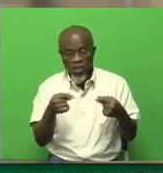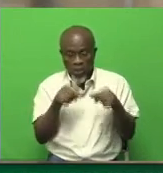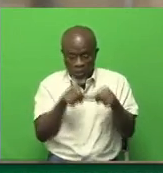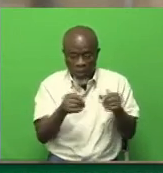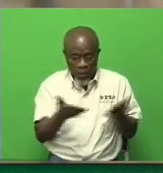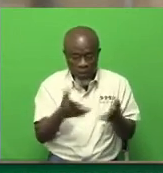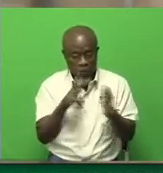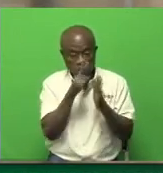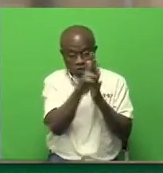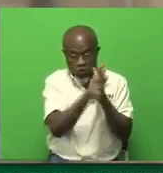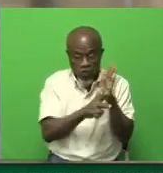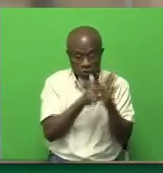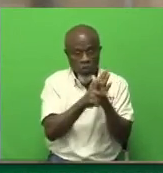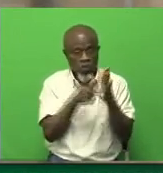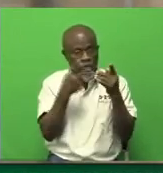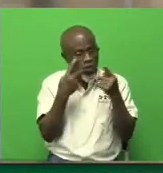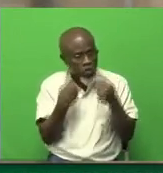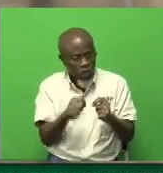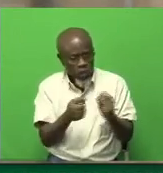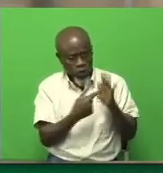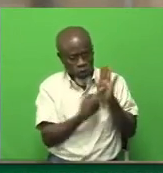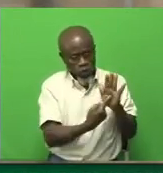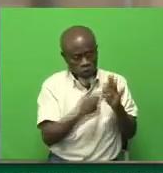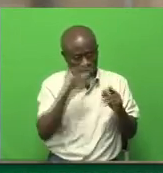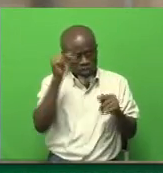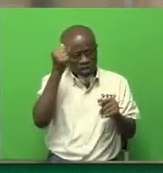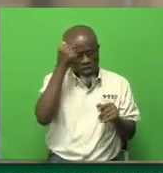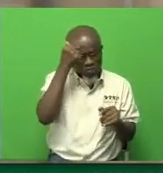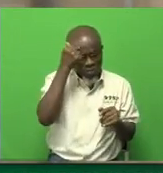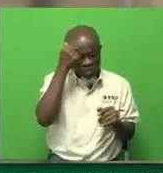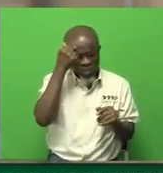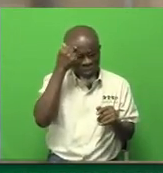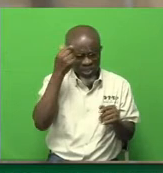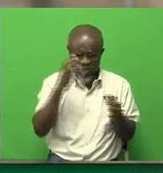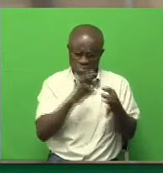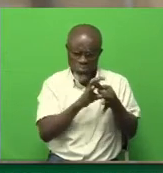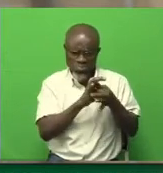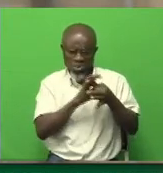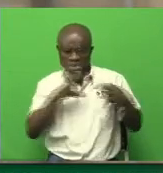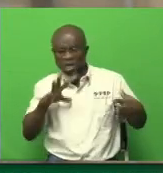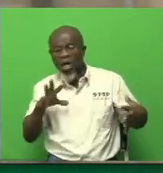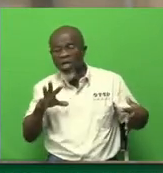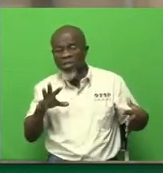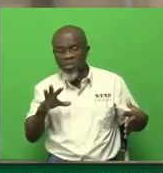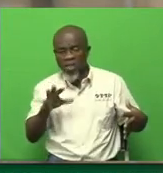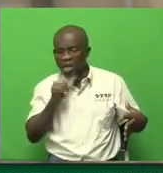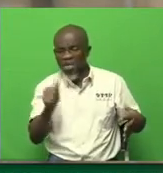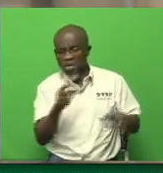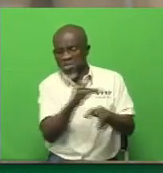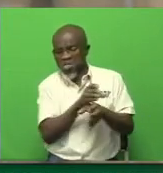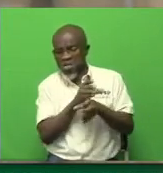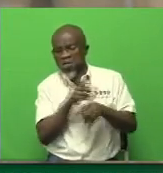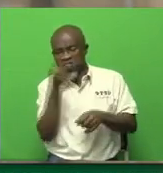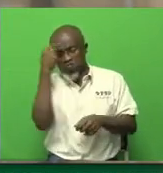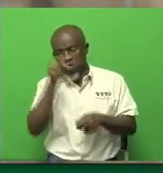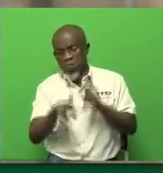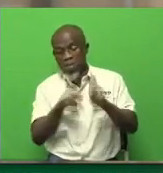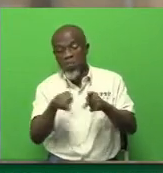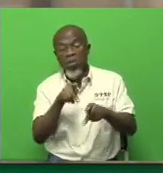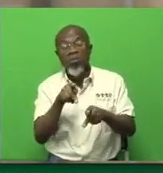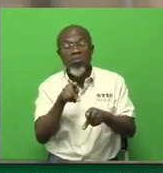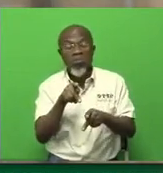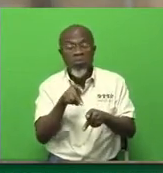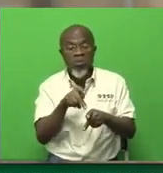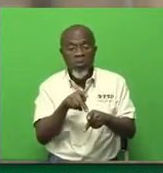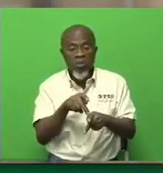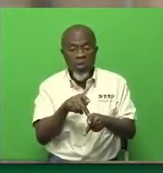trying to paint this government as being detached and not taking care of people and therefore I as a pnm